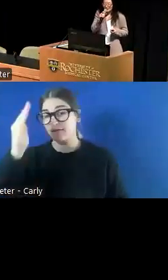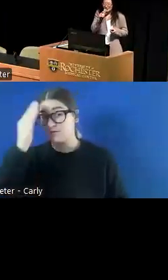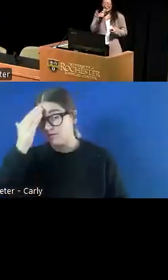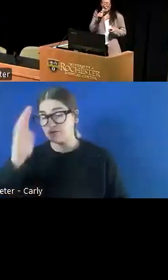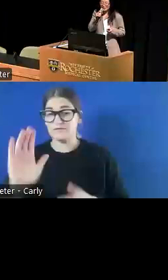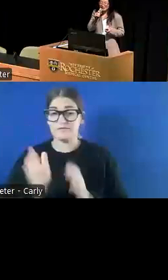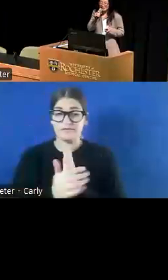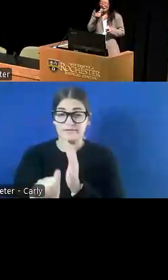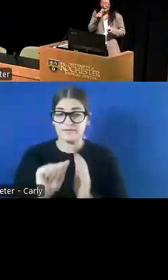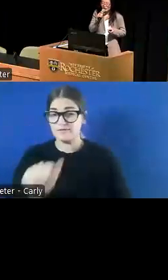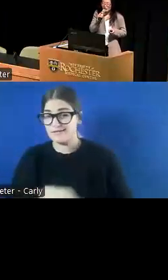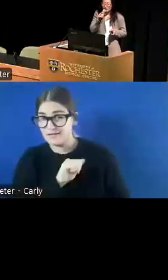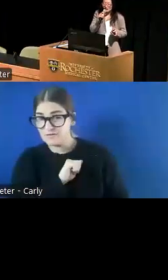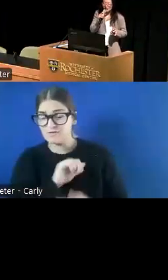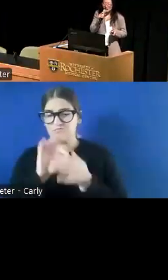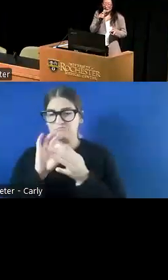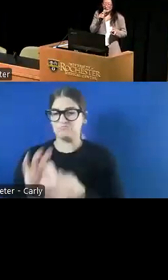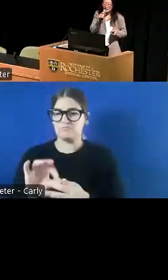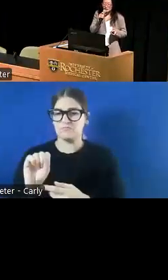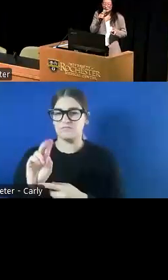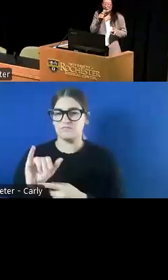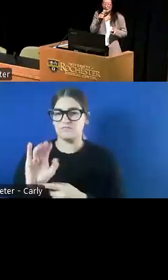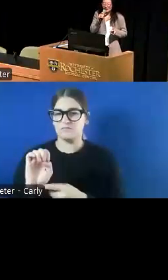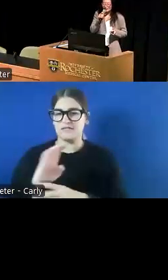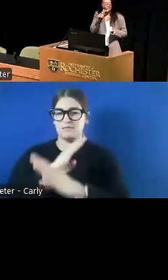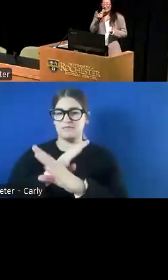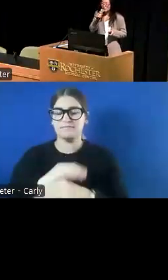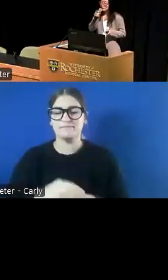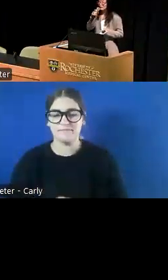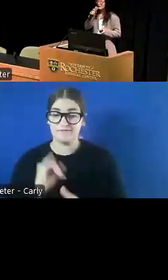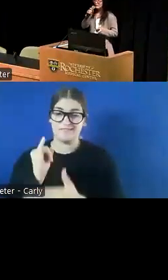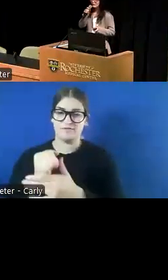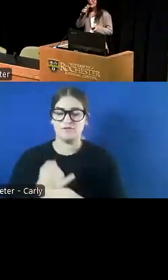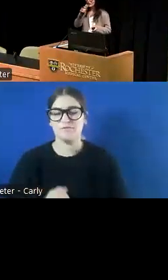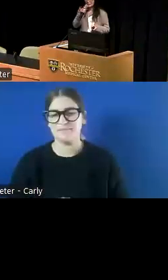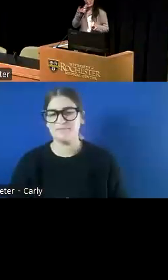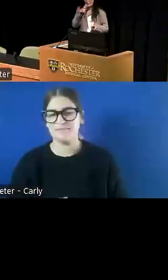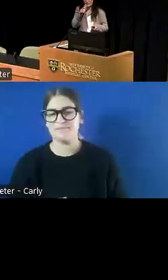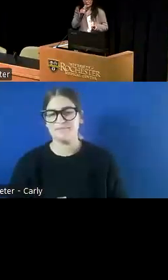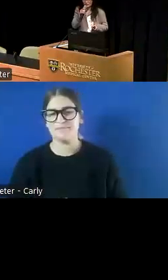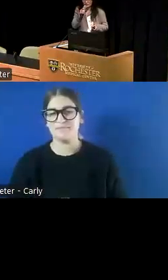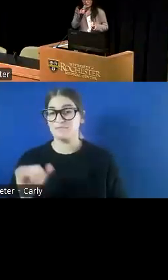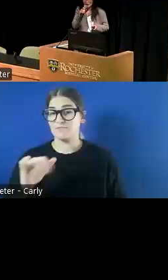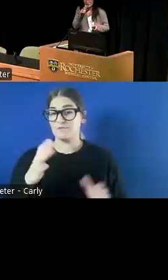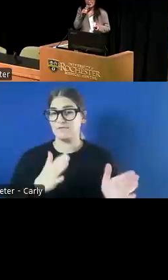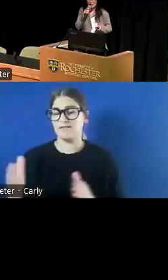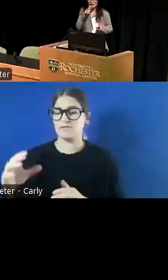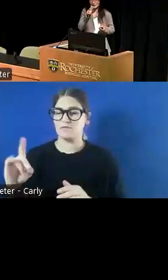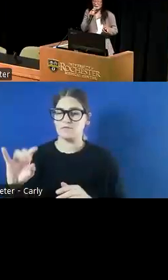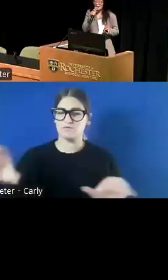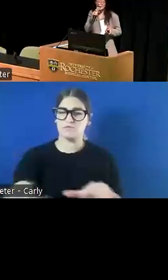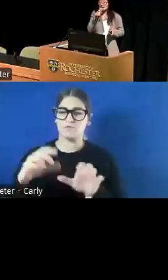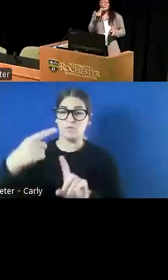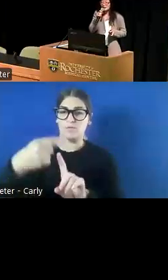suicide intervention. We also have plans to have 1 month qualitative interviews to see how